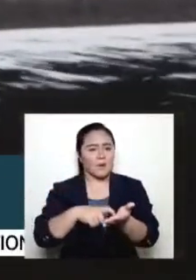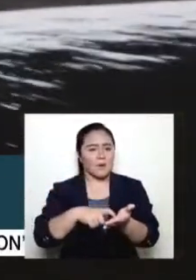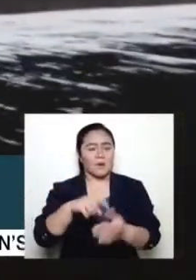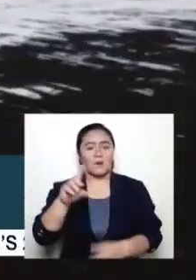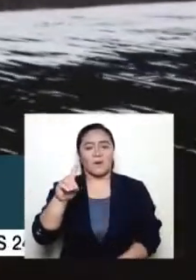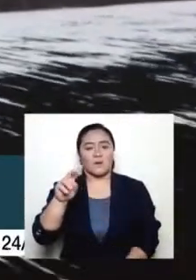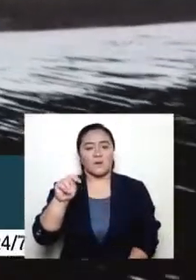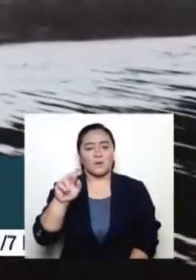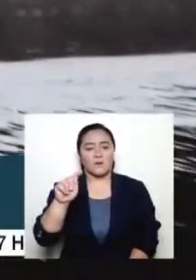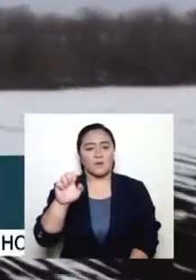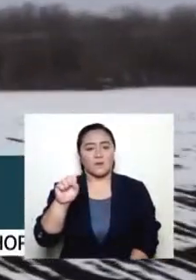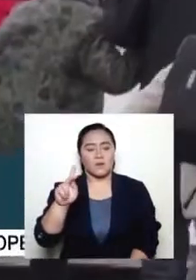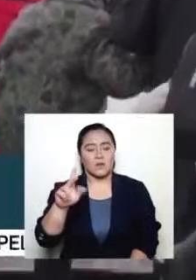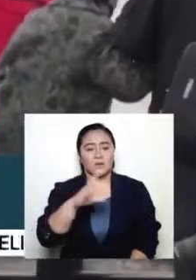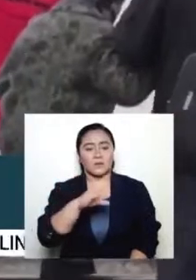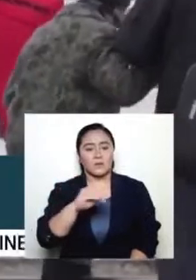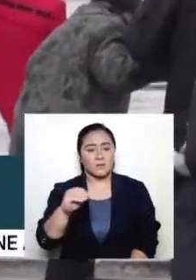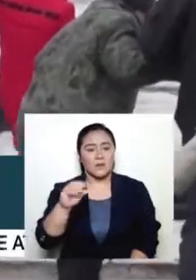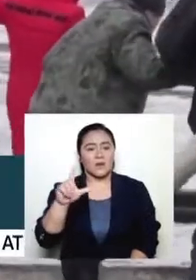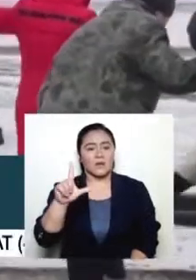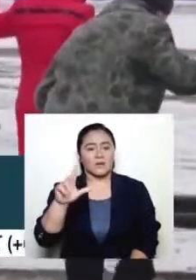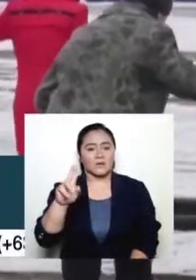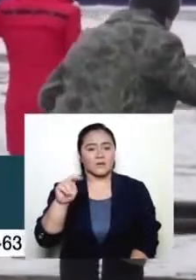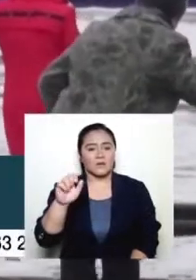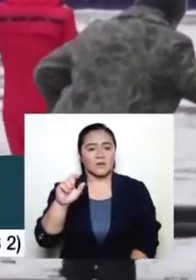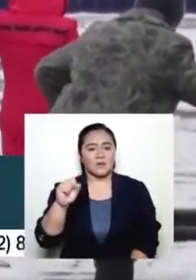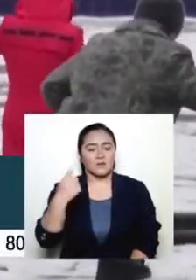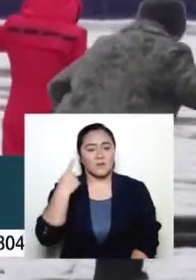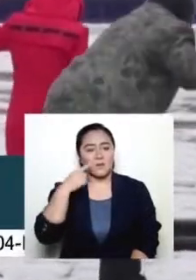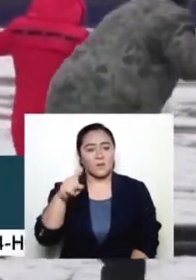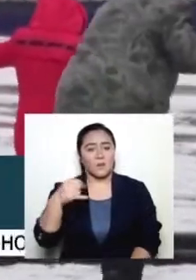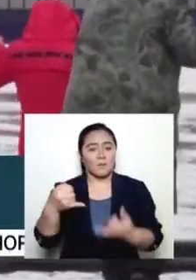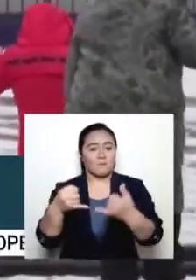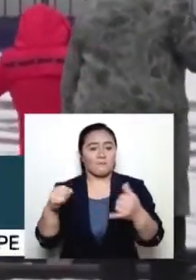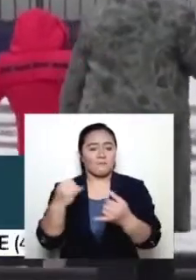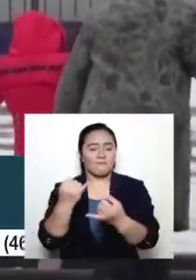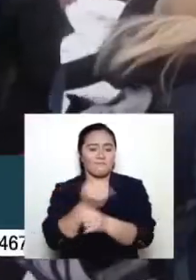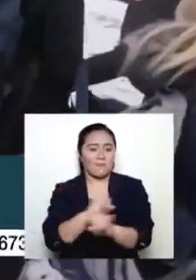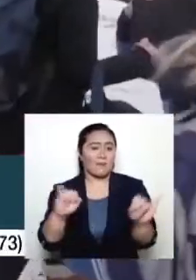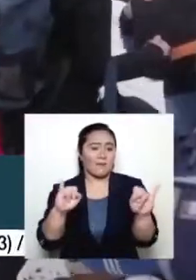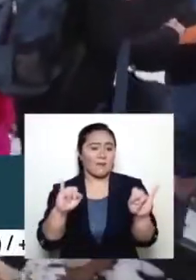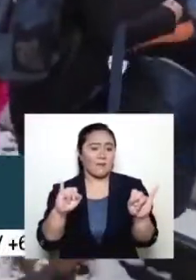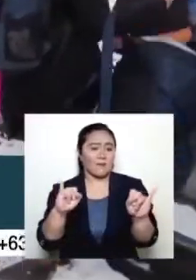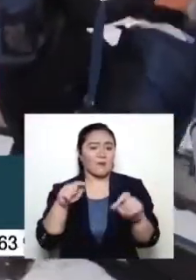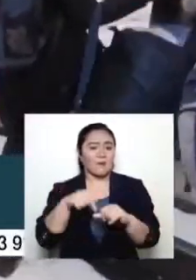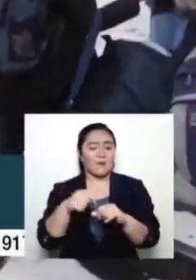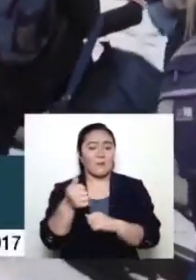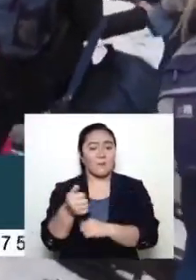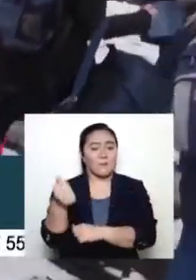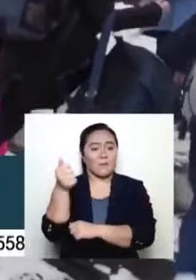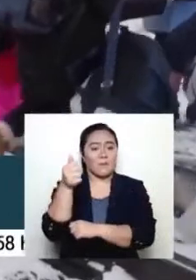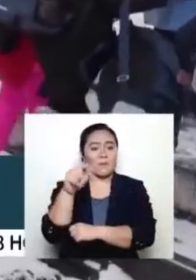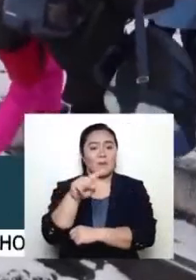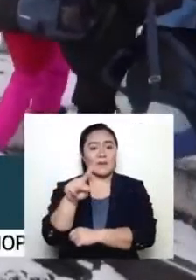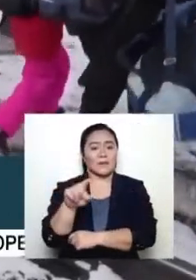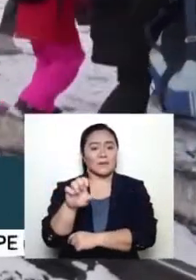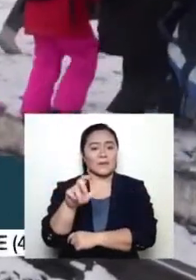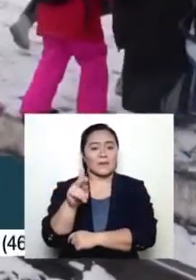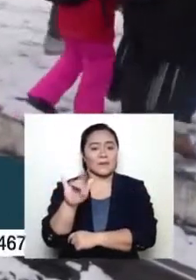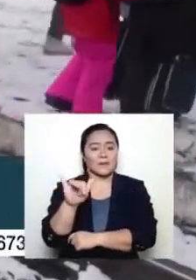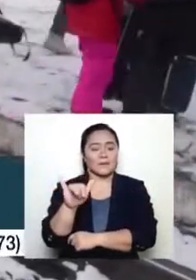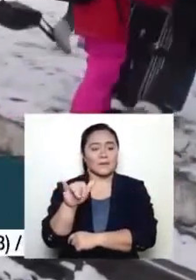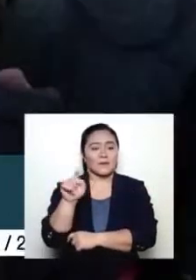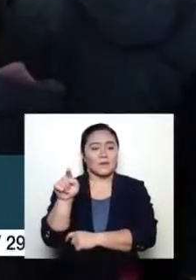Lugansk as independent states. Ukraine, however, wants direct talks between President Volodymyr Zelensky and Russia's Vladimir